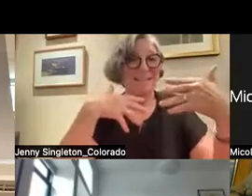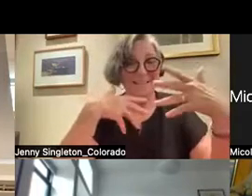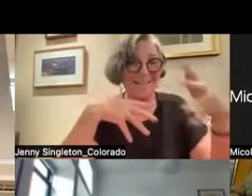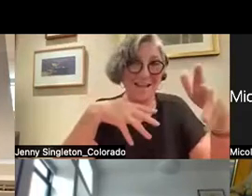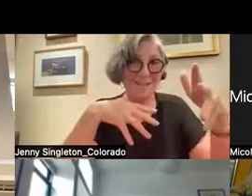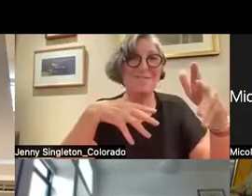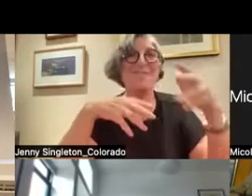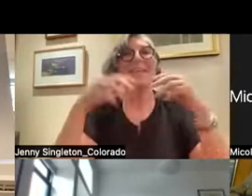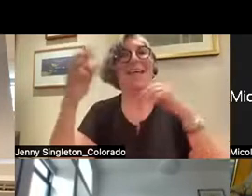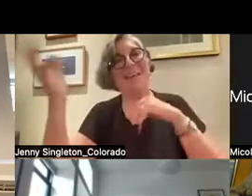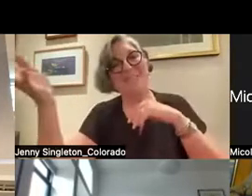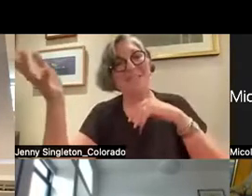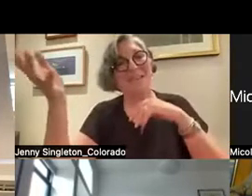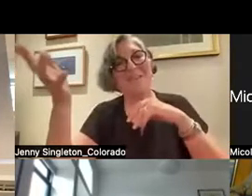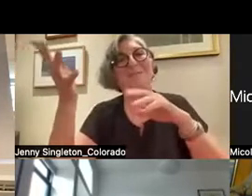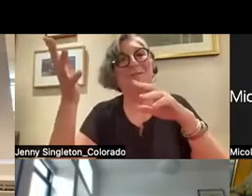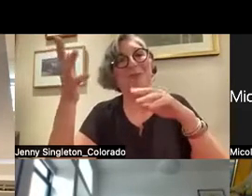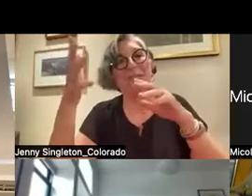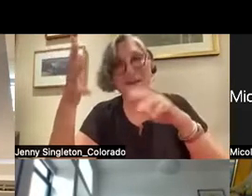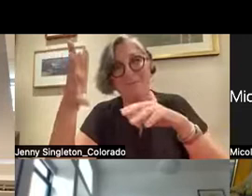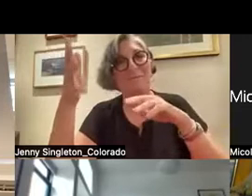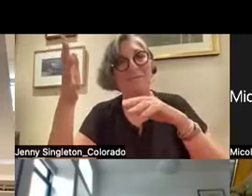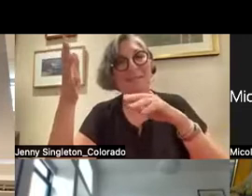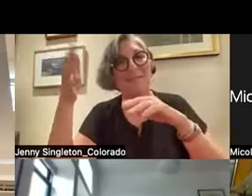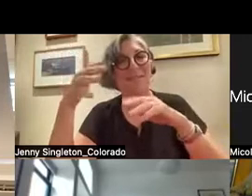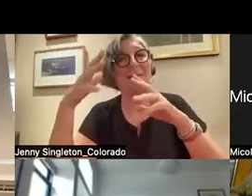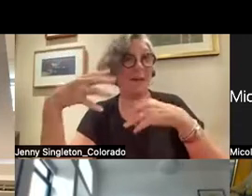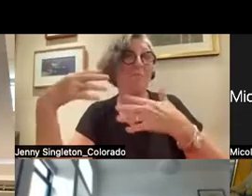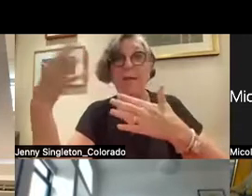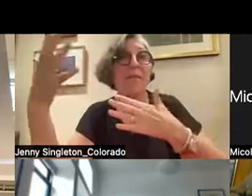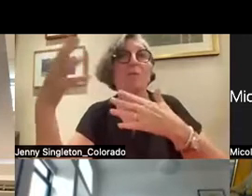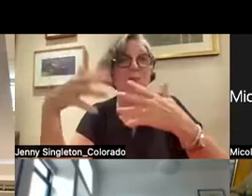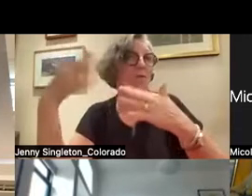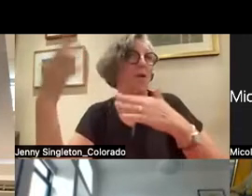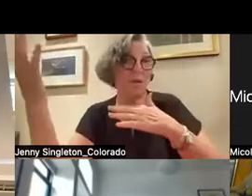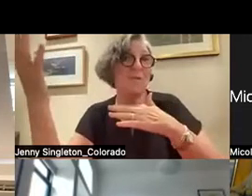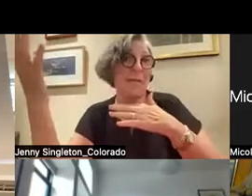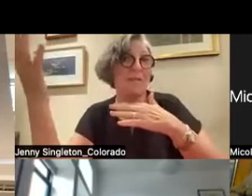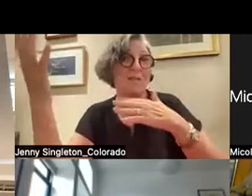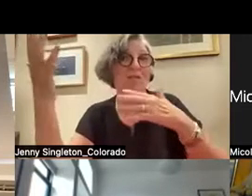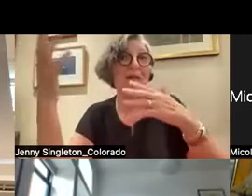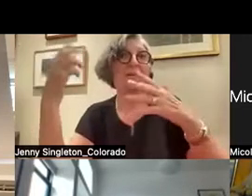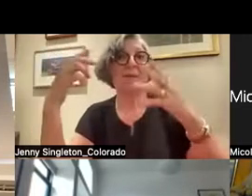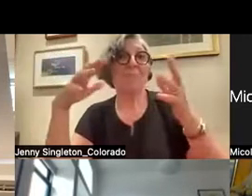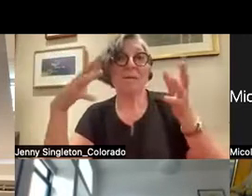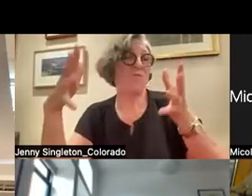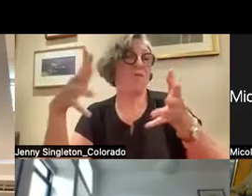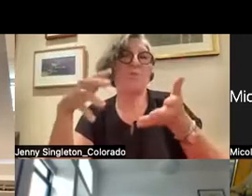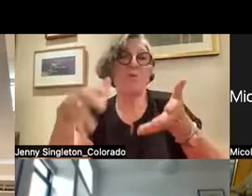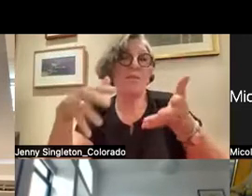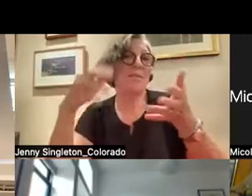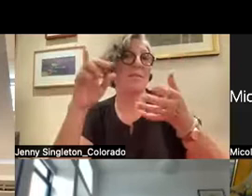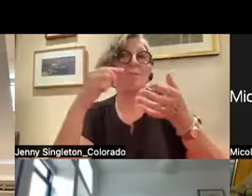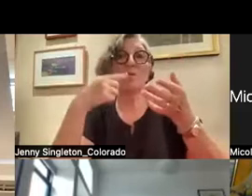hearing signers and another for deaf bilinguals who are using English, but